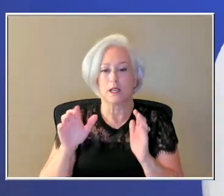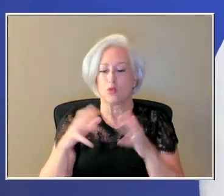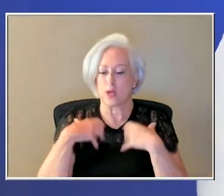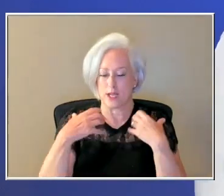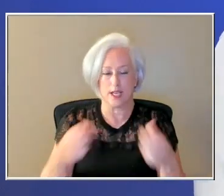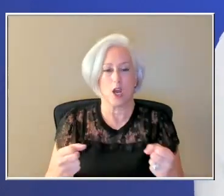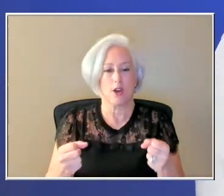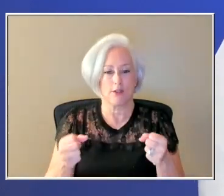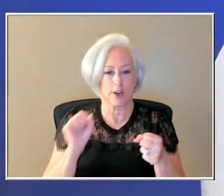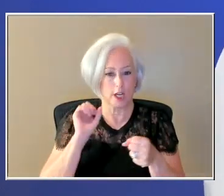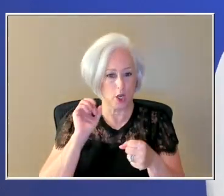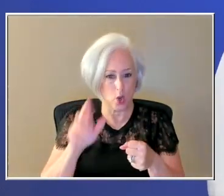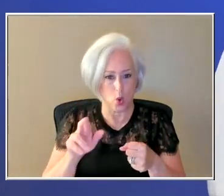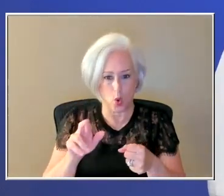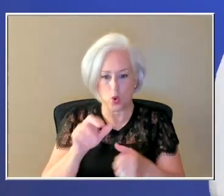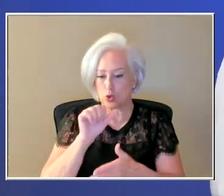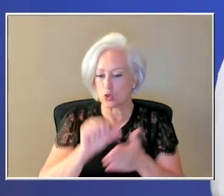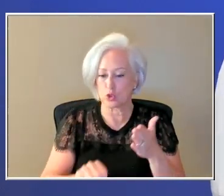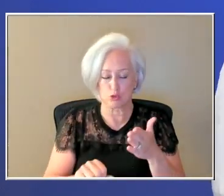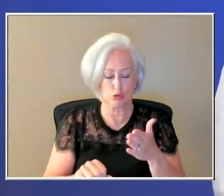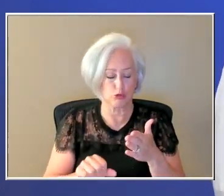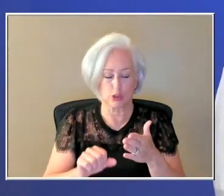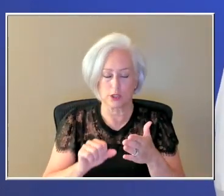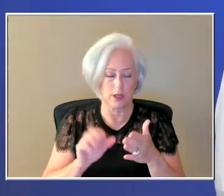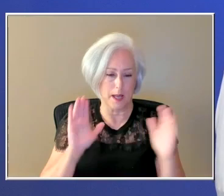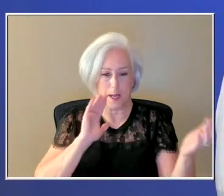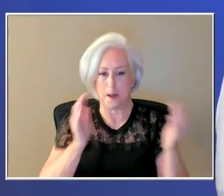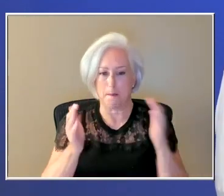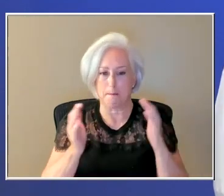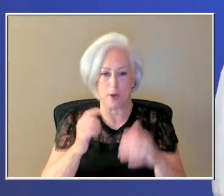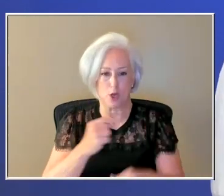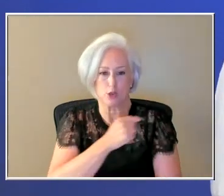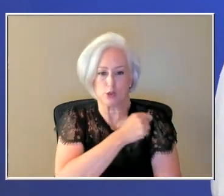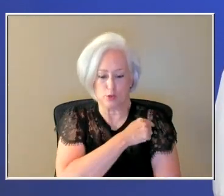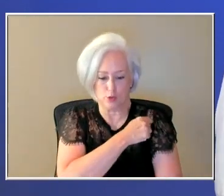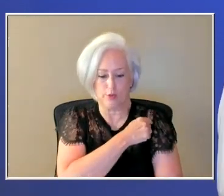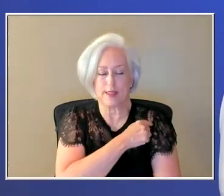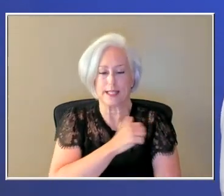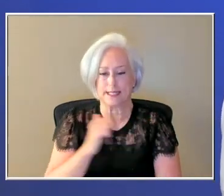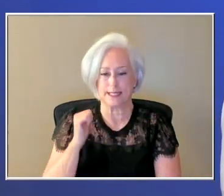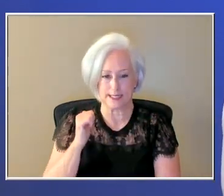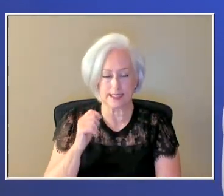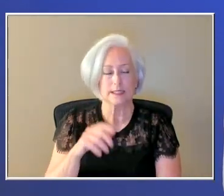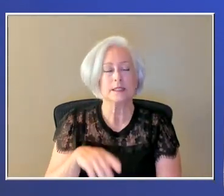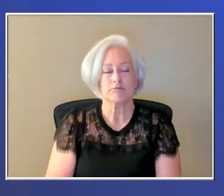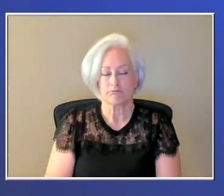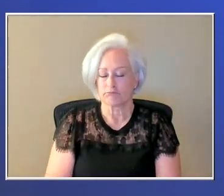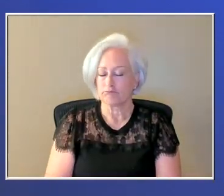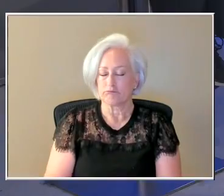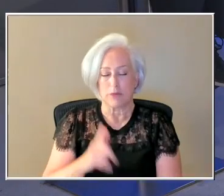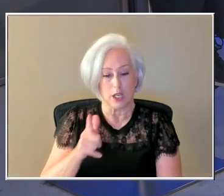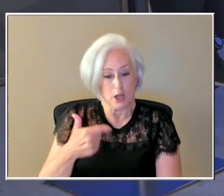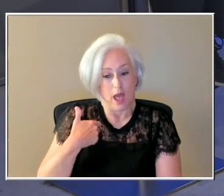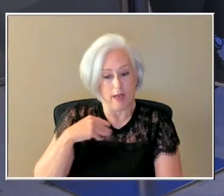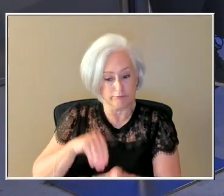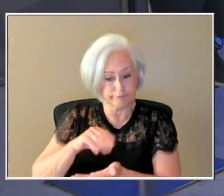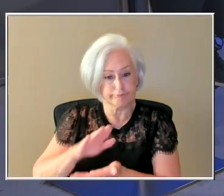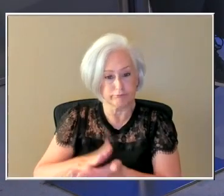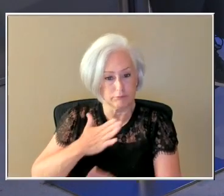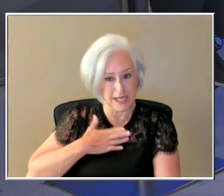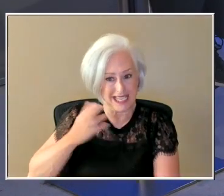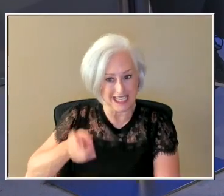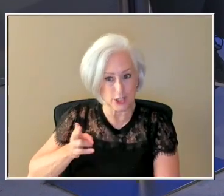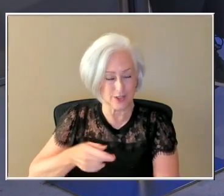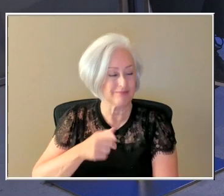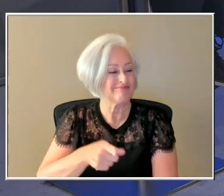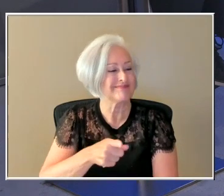or surgery as this was, but yeah, you definitely have that in your history for sure. Yeah, the old young and dumb back in the 20s thing, we've